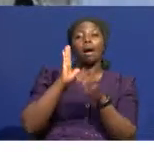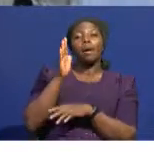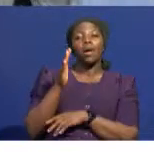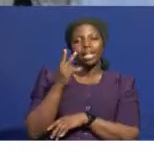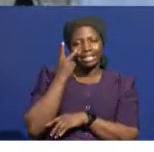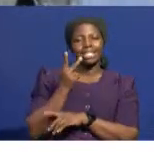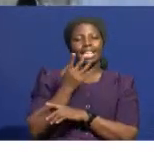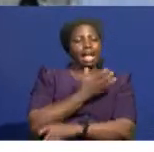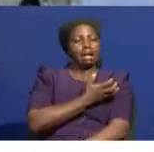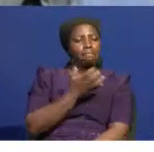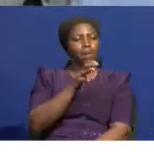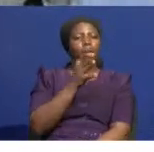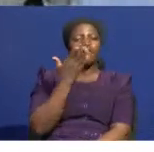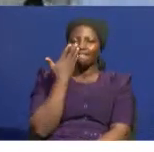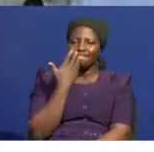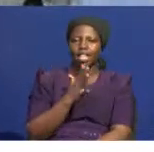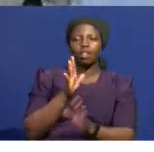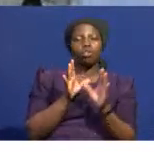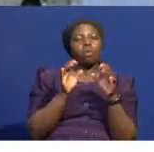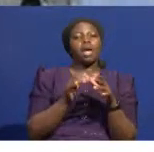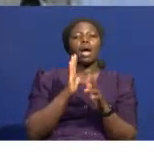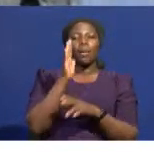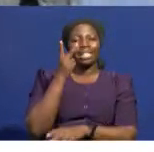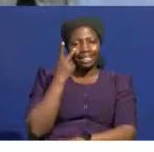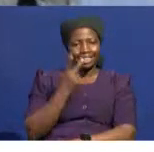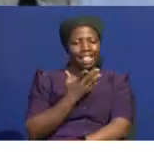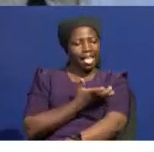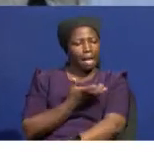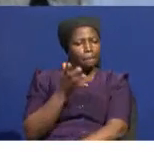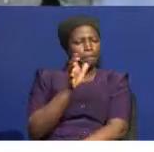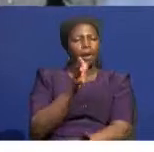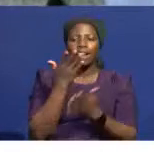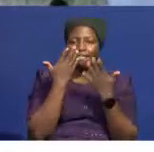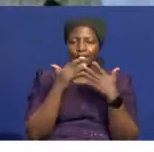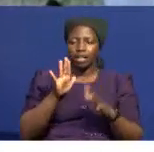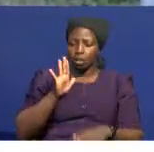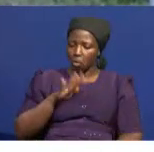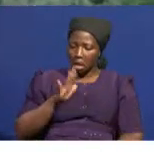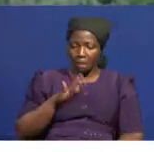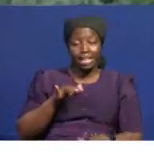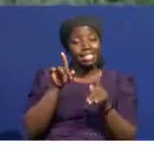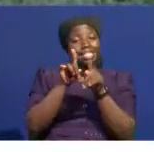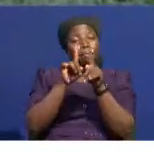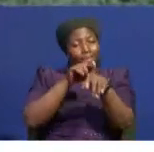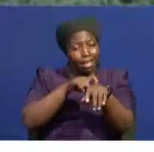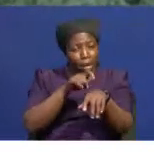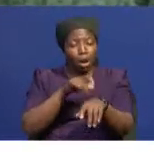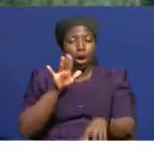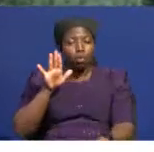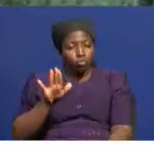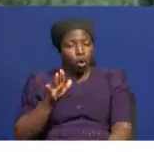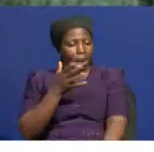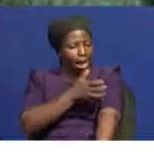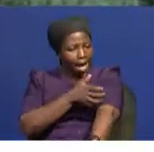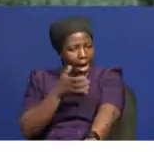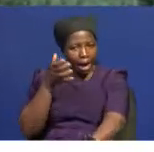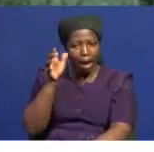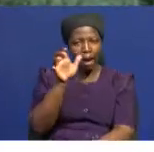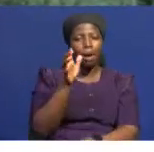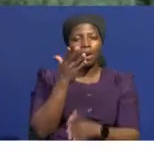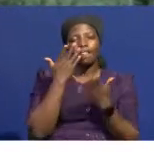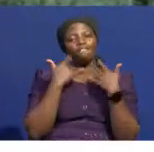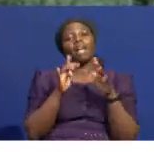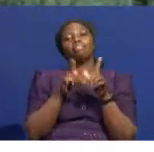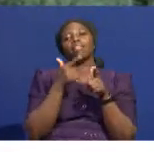an empowered community, we'll see an empowered empowered women. And when a woman is empowered,